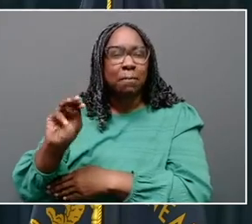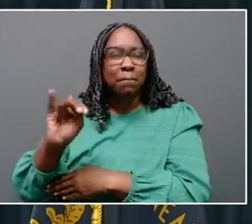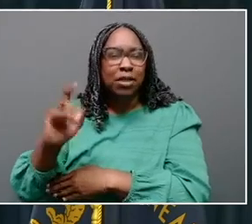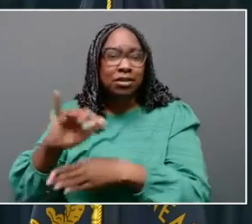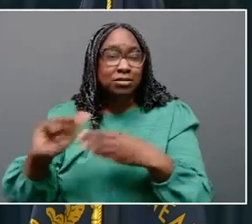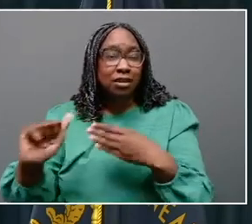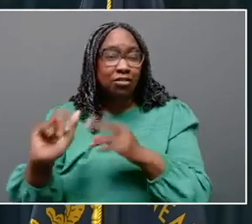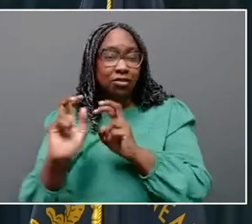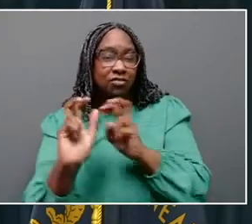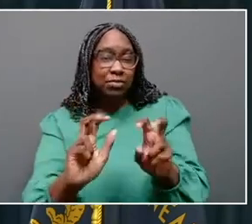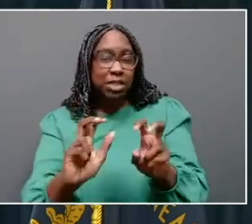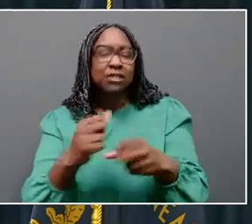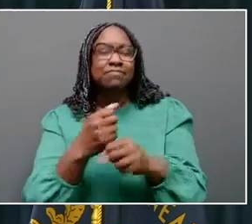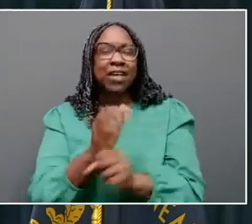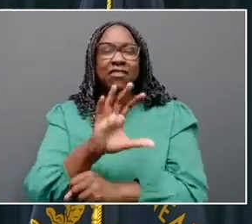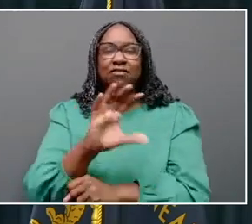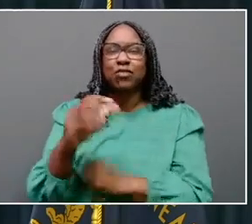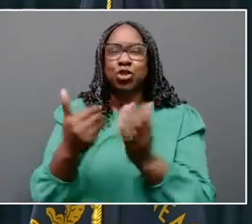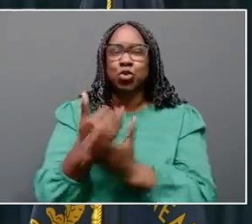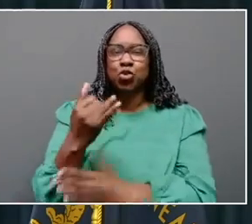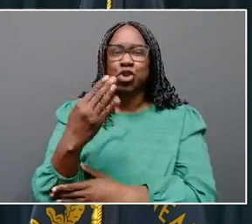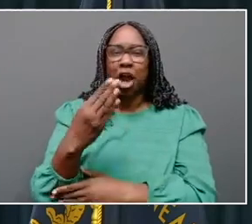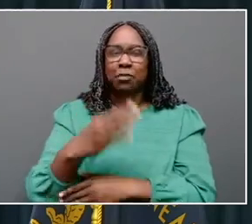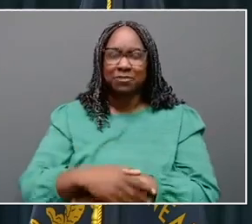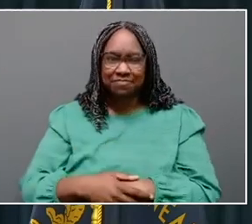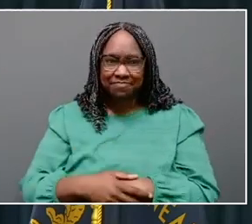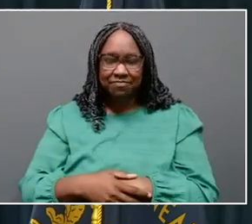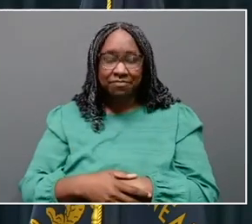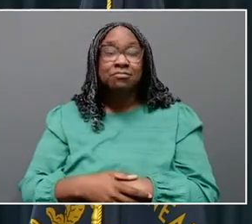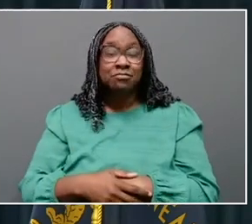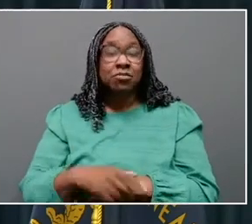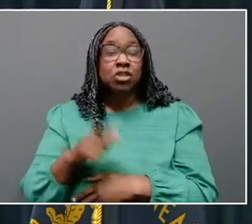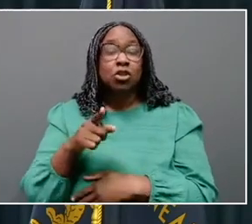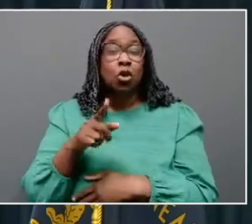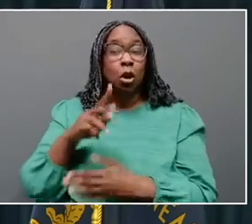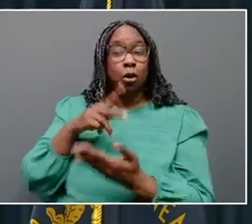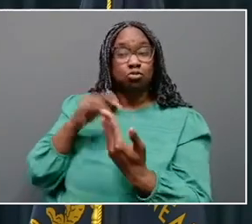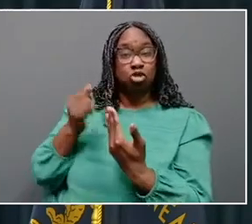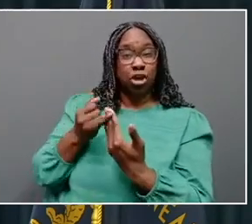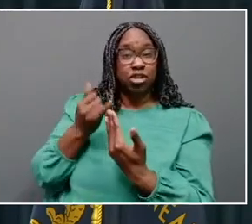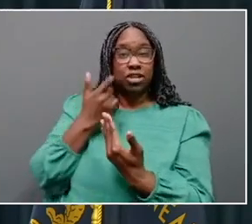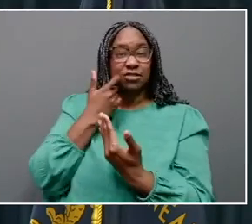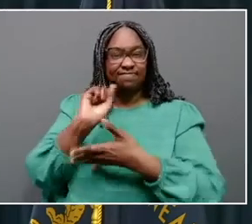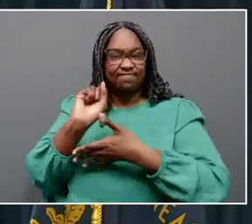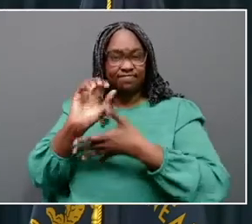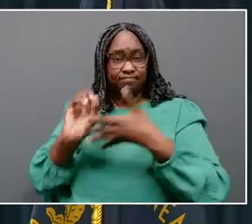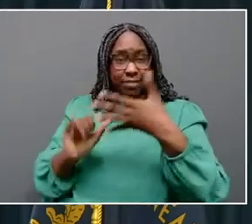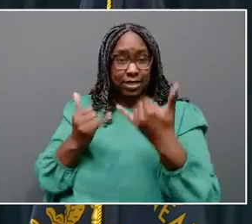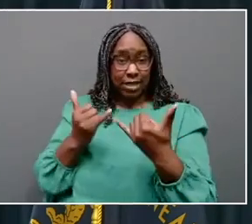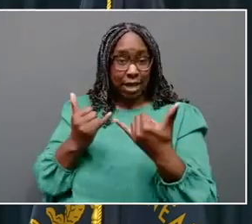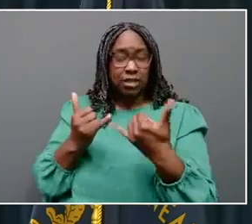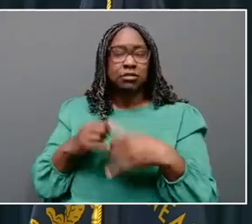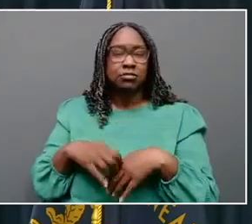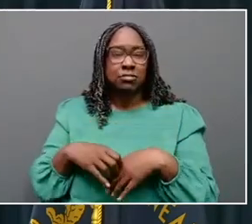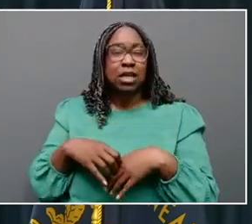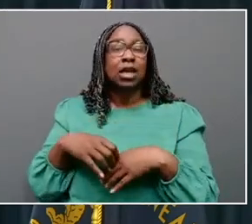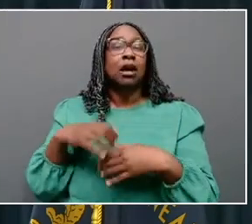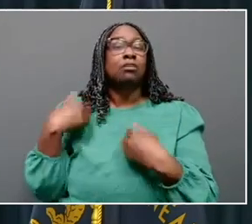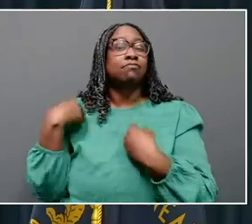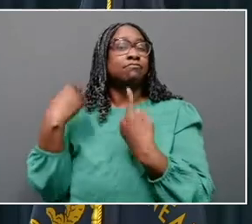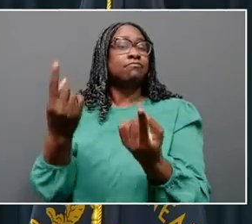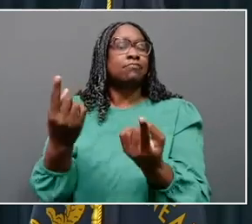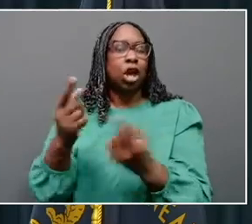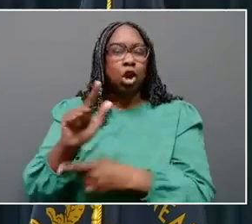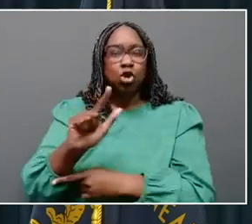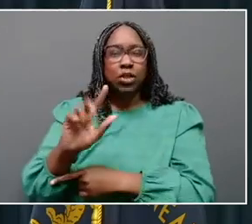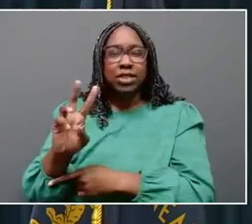of 50 new jobs. Including those projects that we are announcing today, administration to date, we've seen over